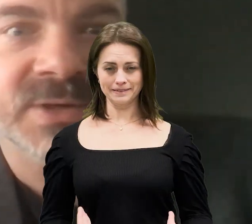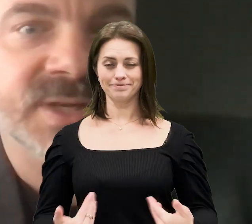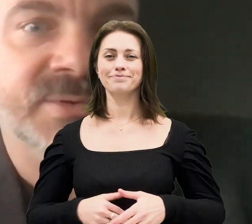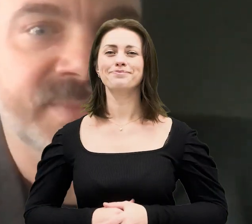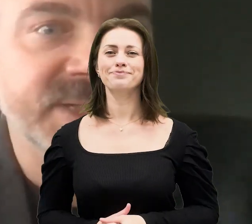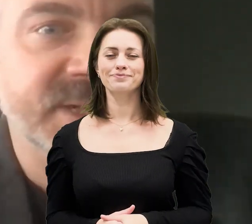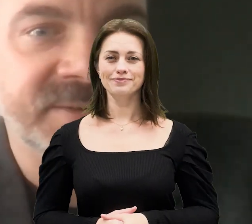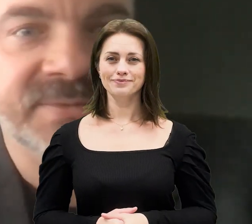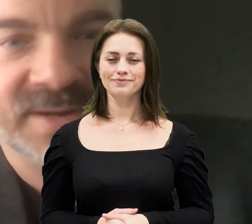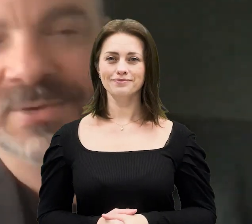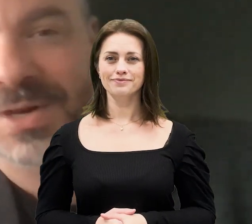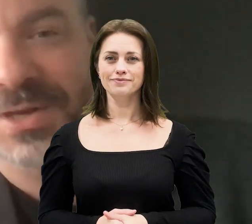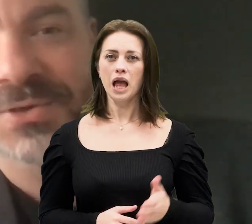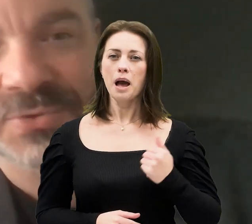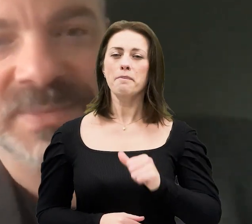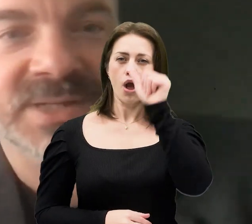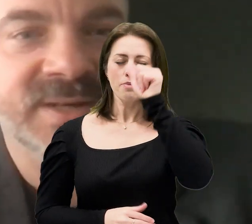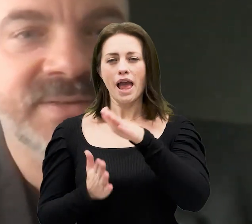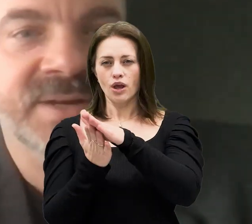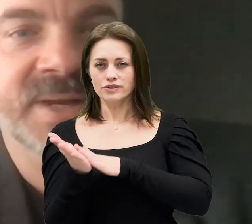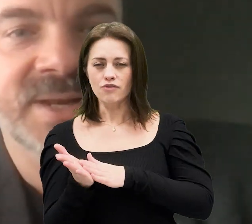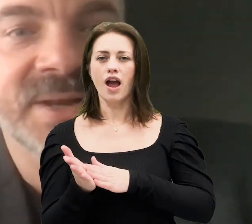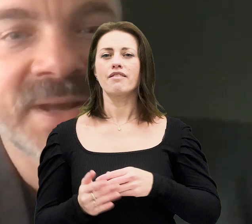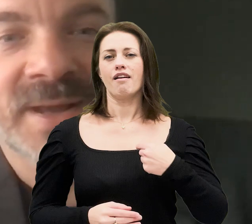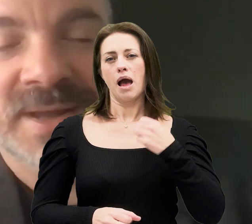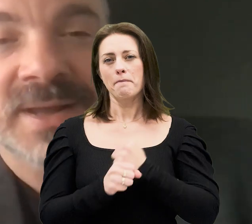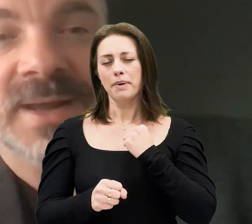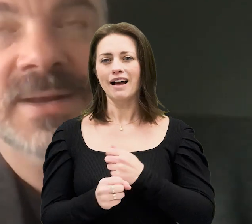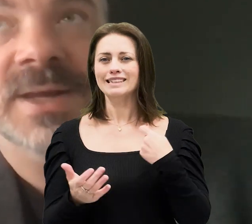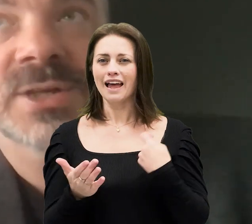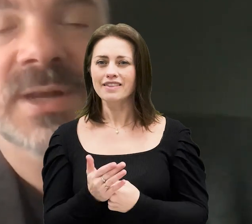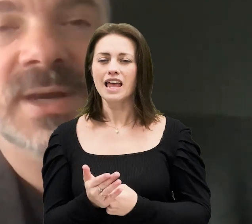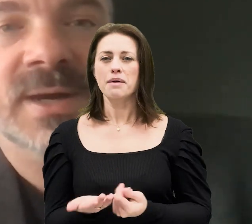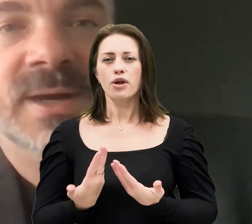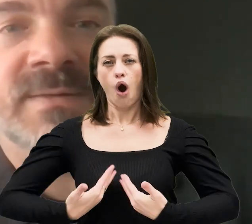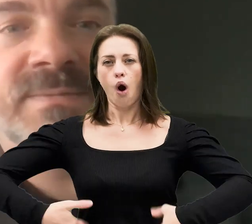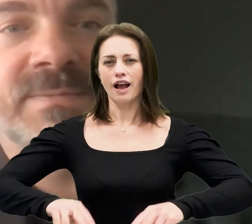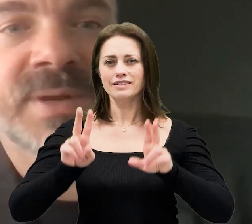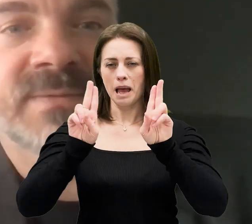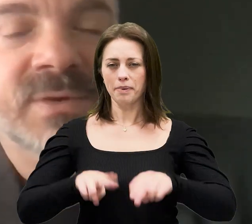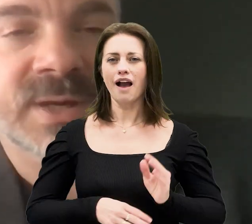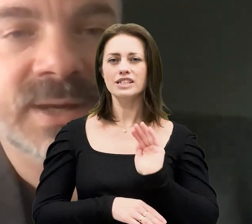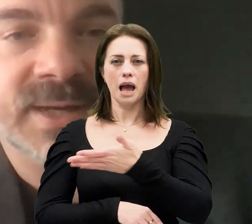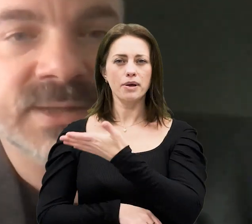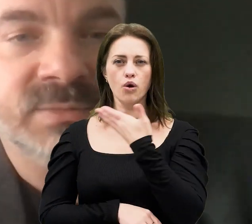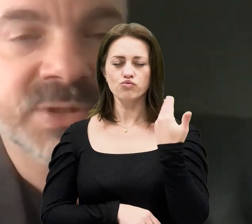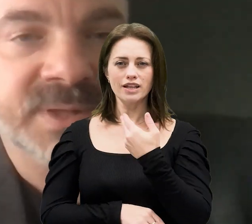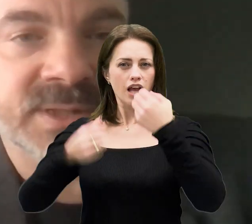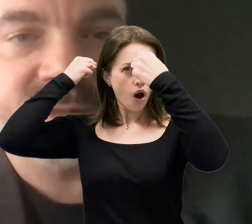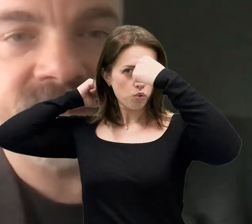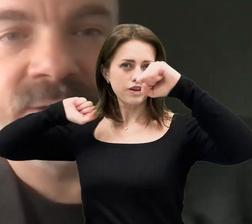say a few words about myself. I already introduced myself at the beginning. Actually, I've been working